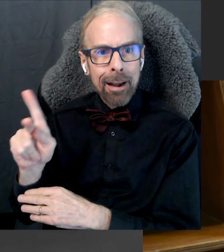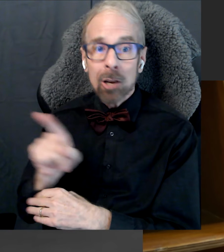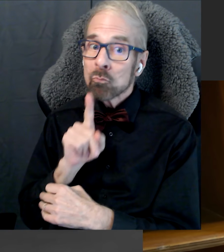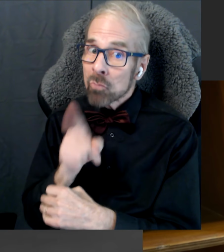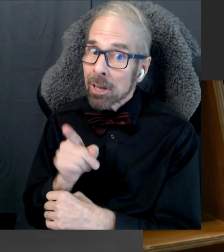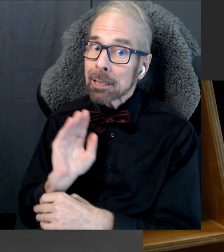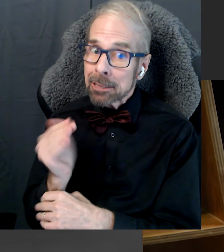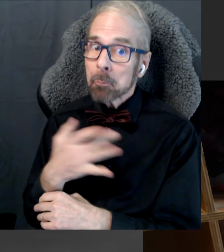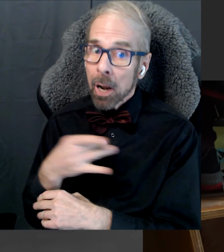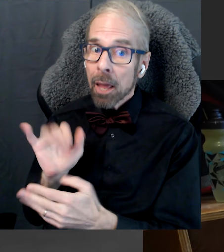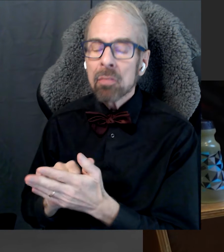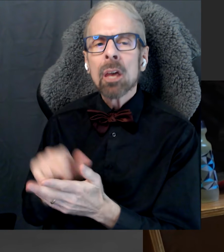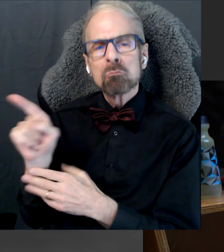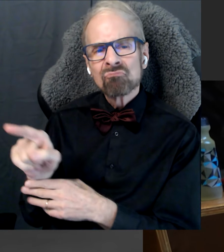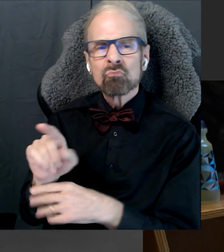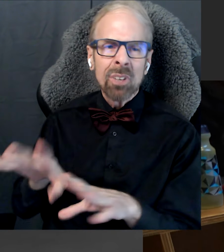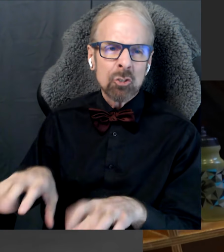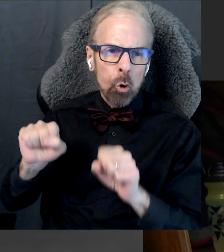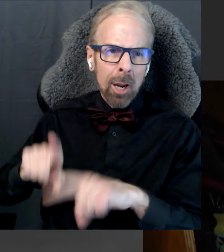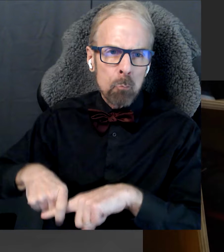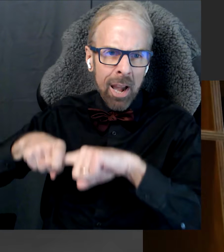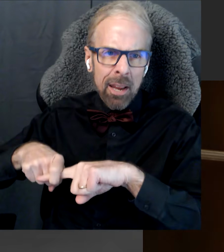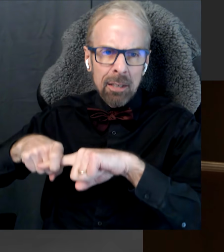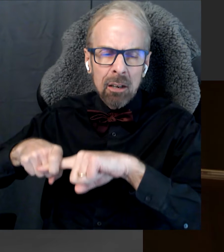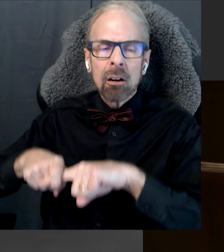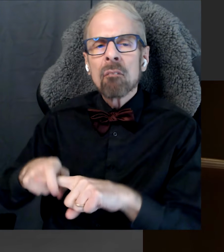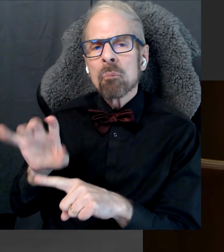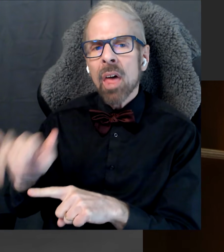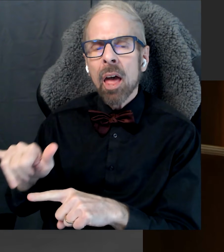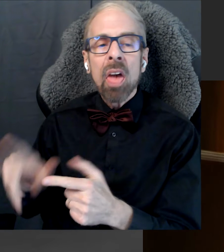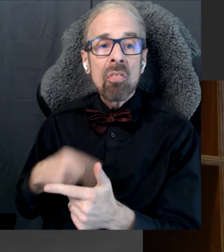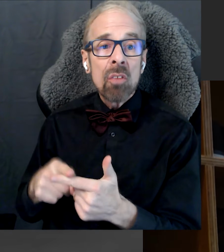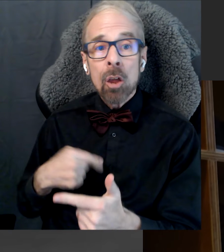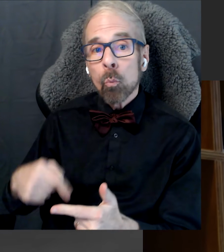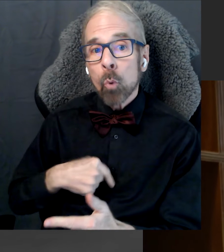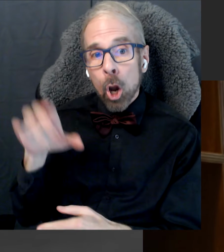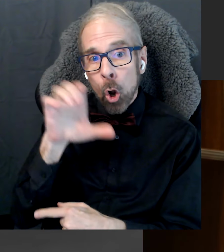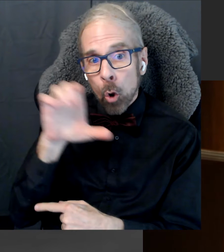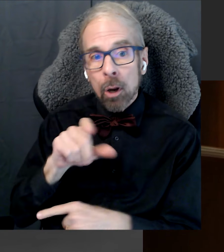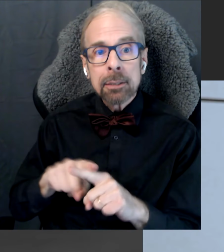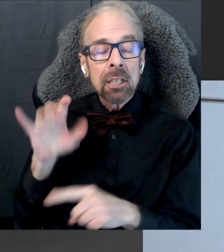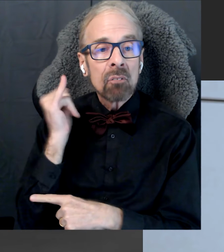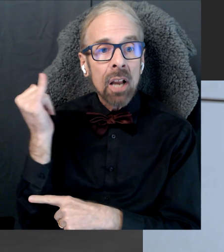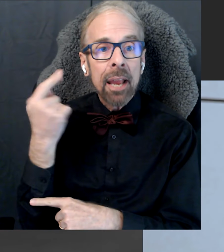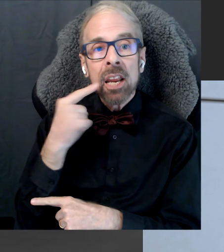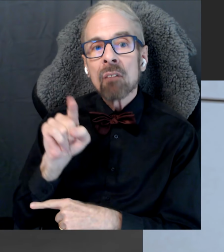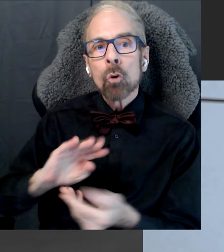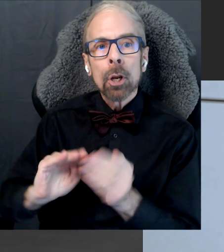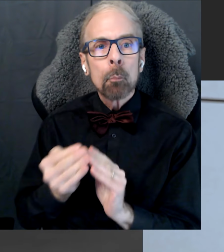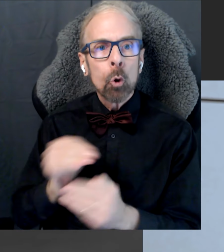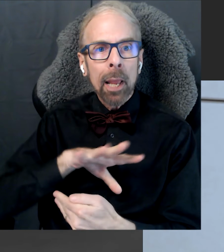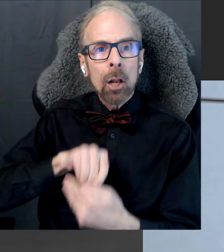like it then and kind of took a break from it. And then when we were looking for ideas for community inclusion,